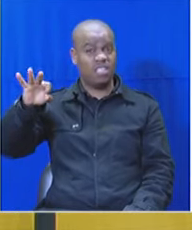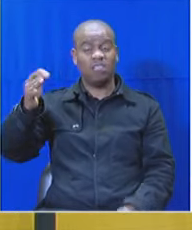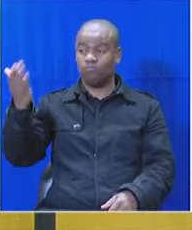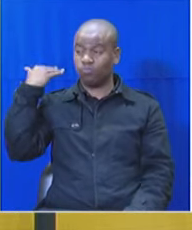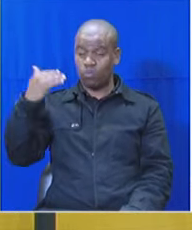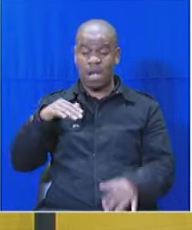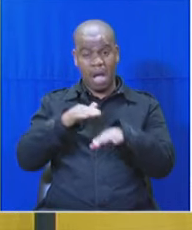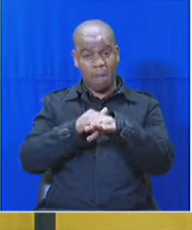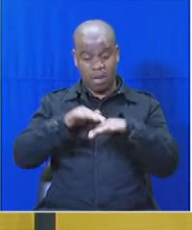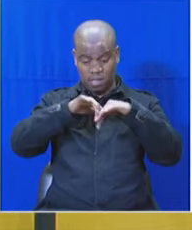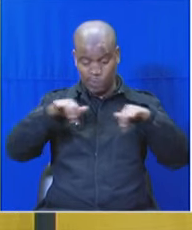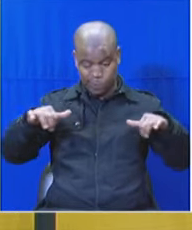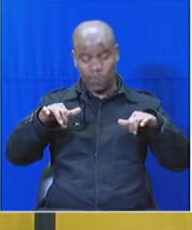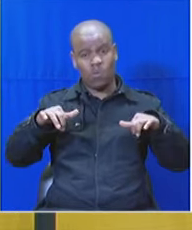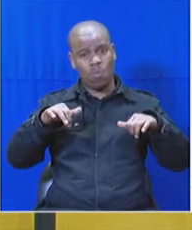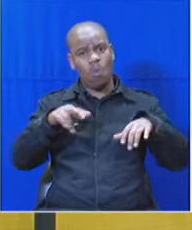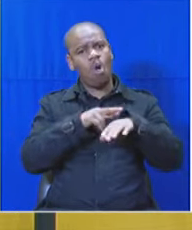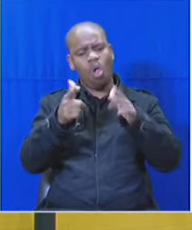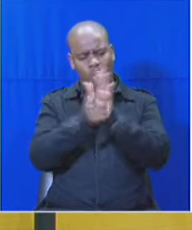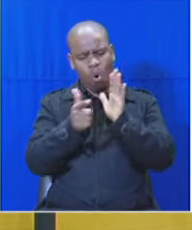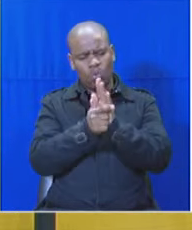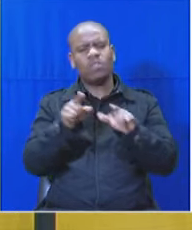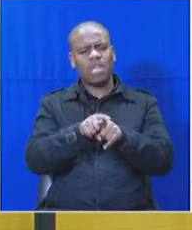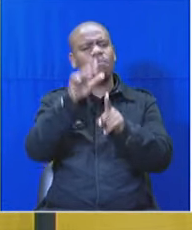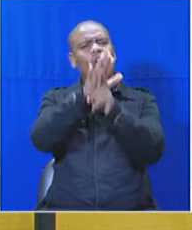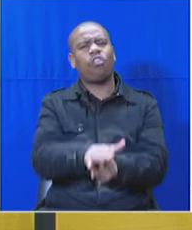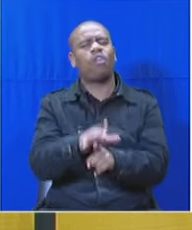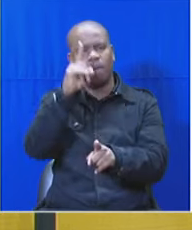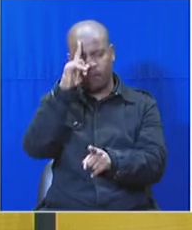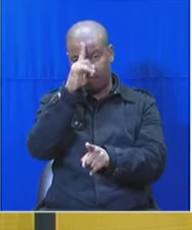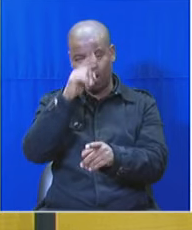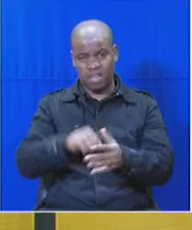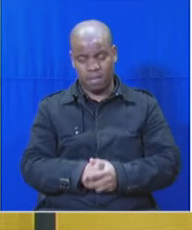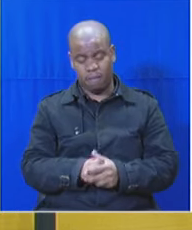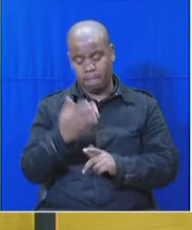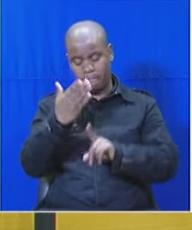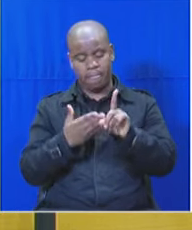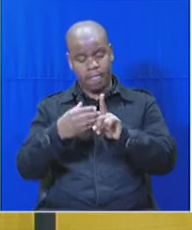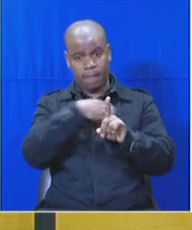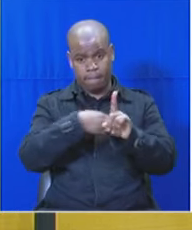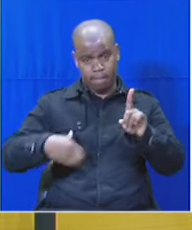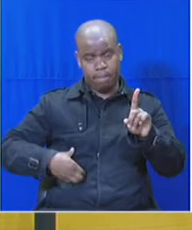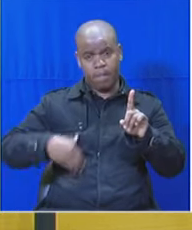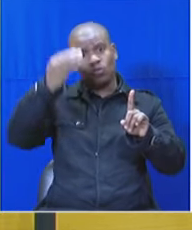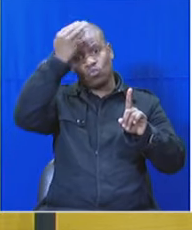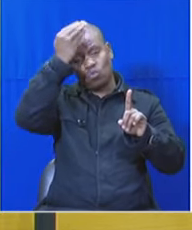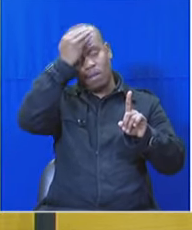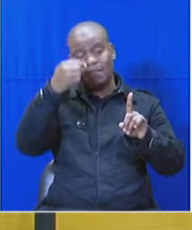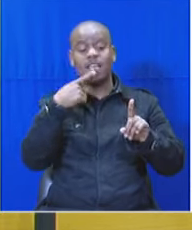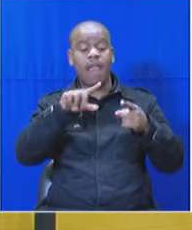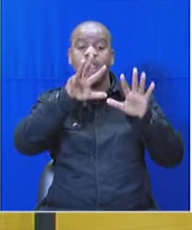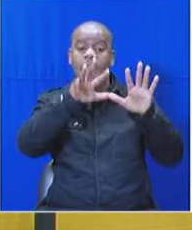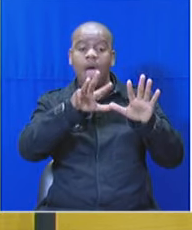apartheid laws. In his State of the Nation address, His Excellency President Zuma outlined a 9-point